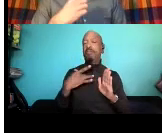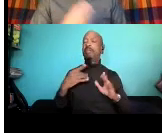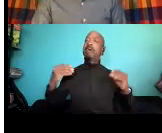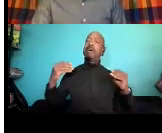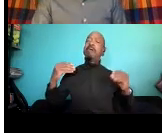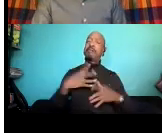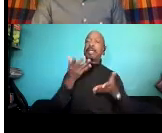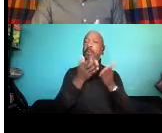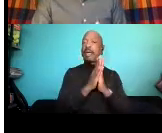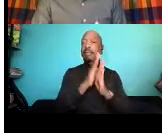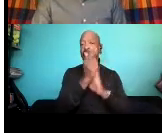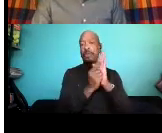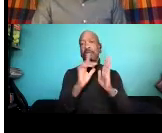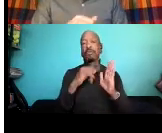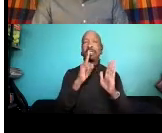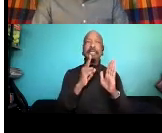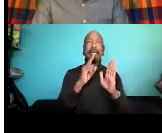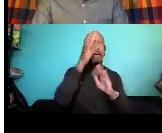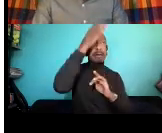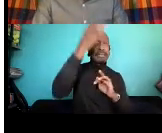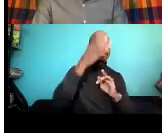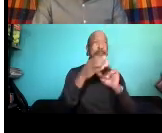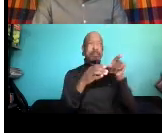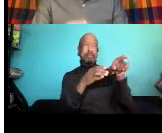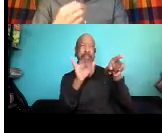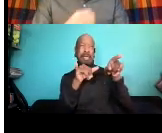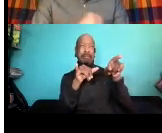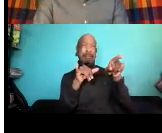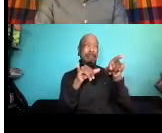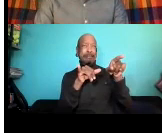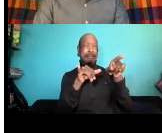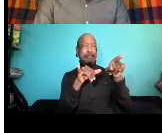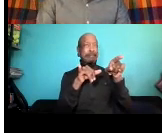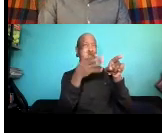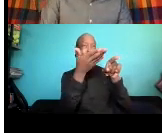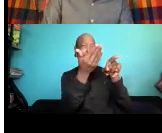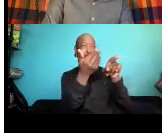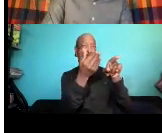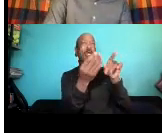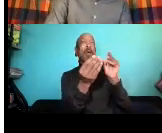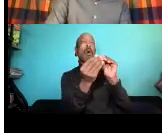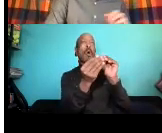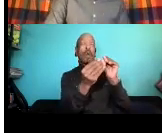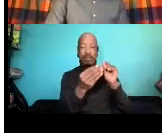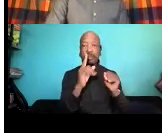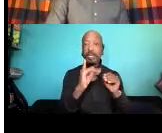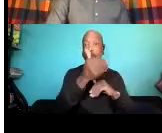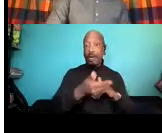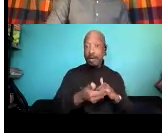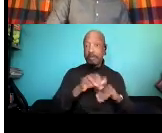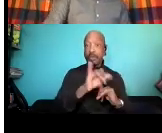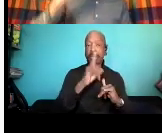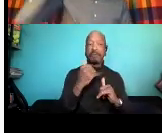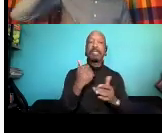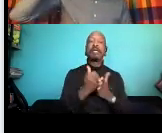explain unfamiliar terms or concepts. Helping you navigate the law is literally what you're hiring them to do. So just want to